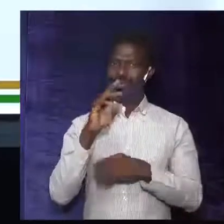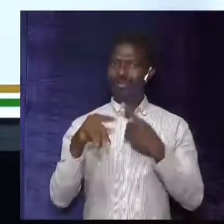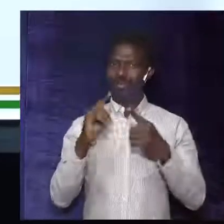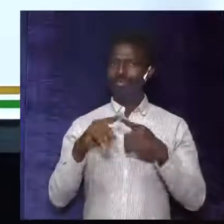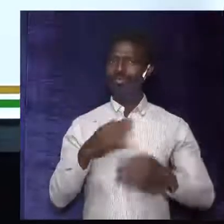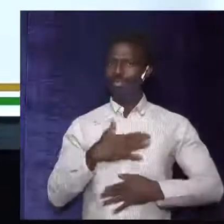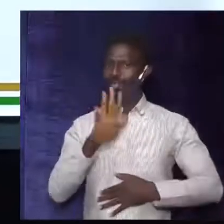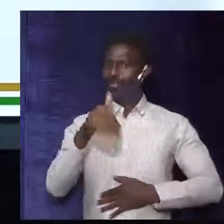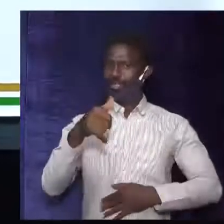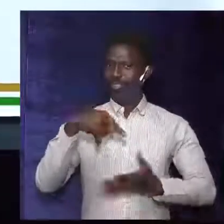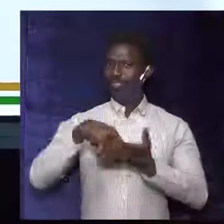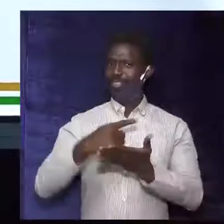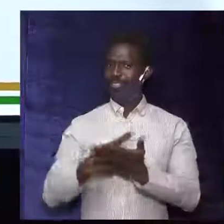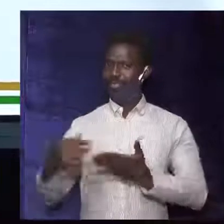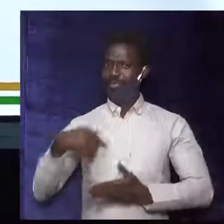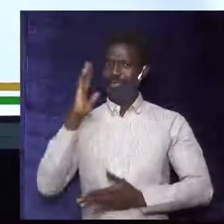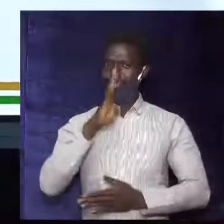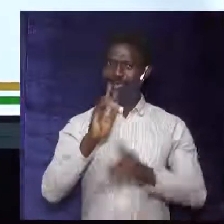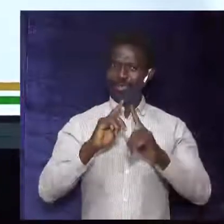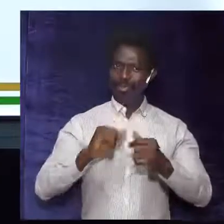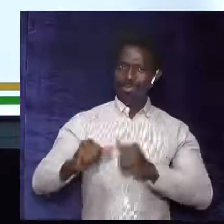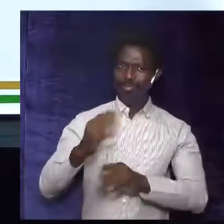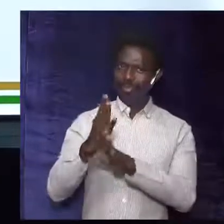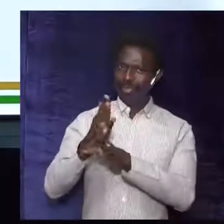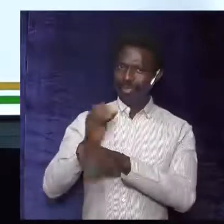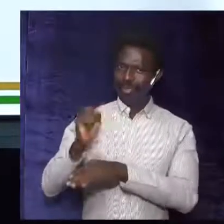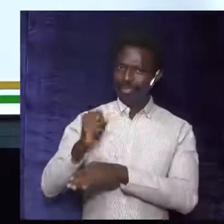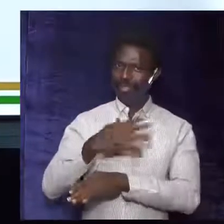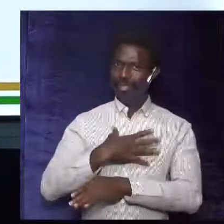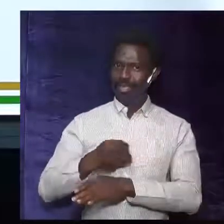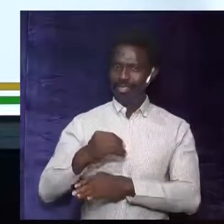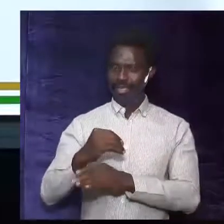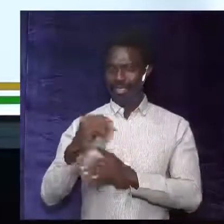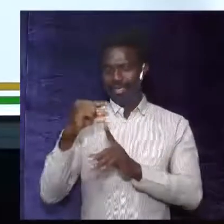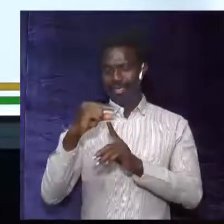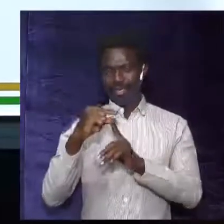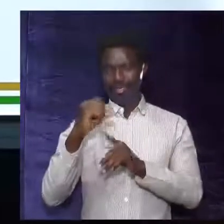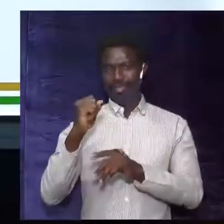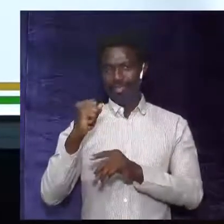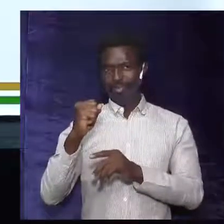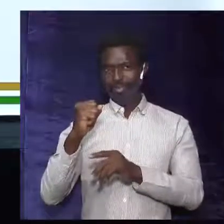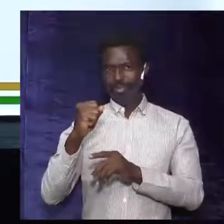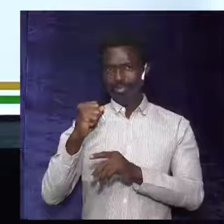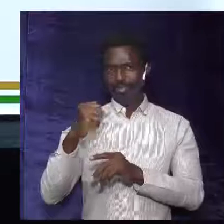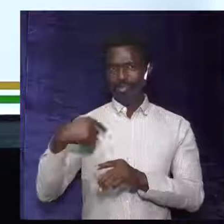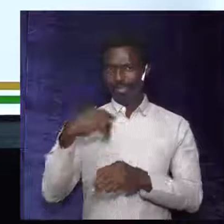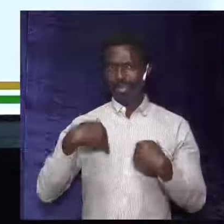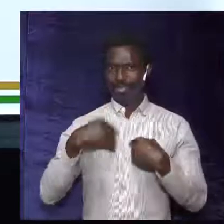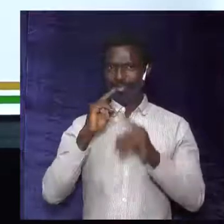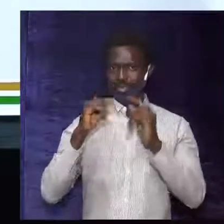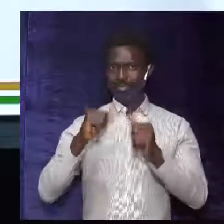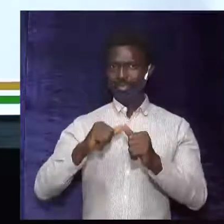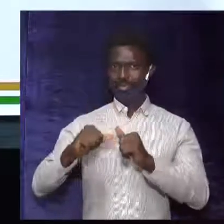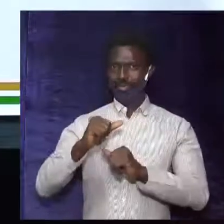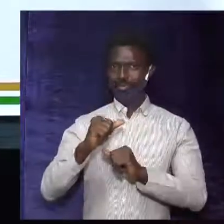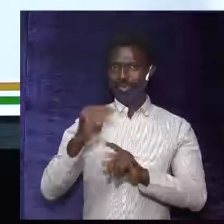going to enjoy yourself. This week we'll be talking about lines and angles. Now we have talked about angles